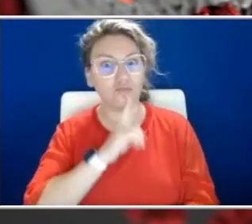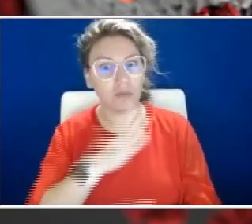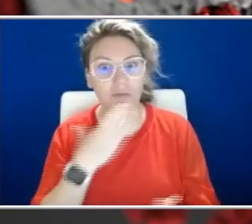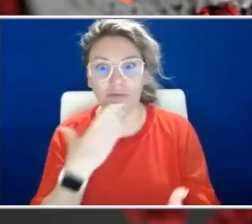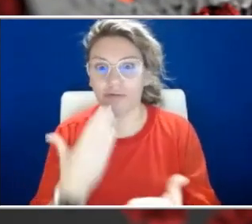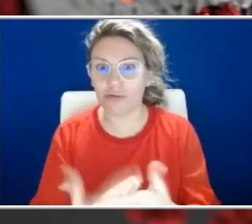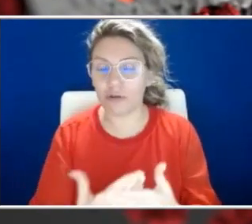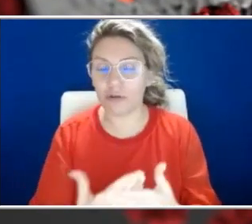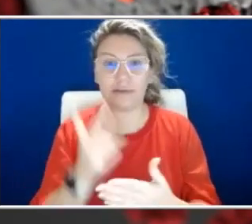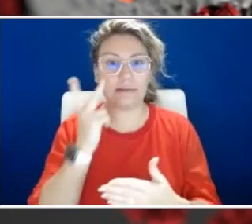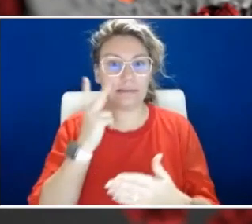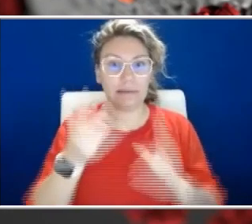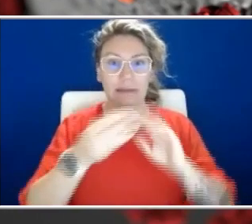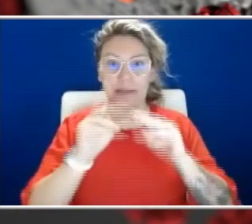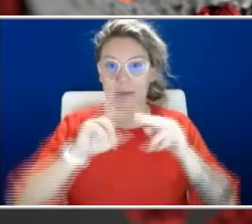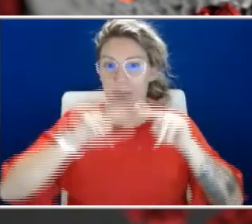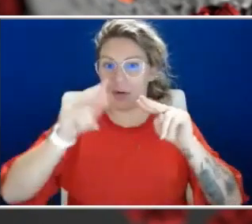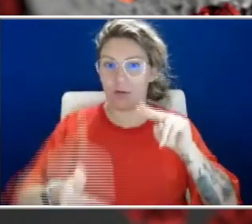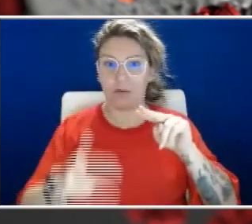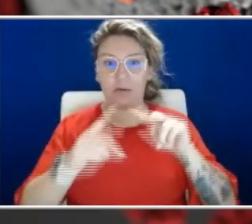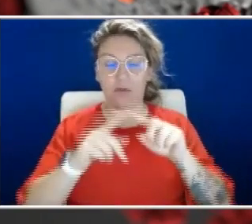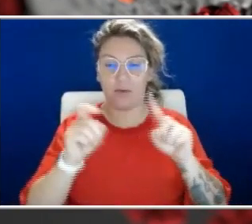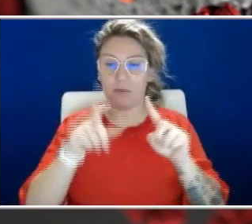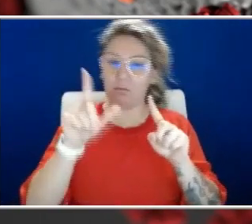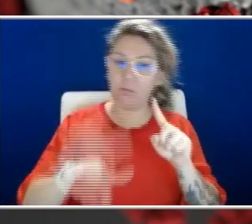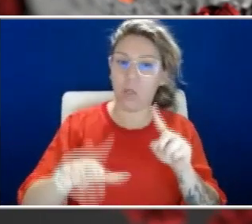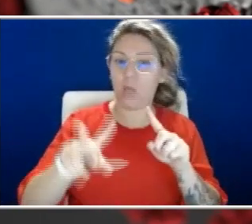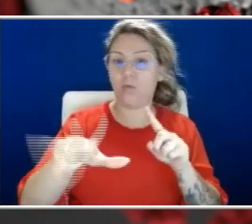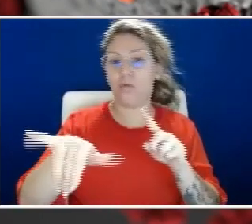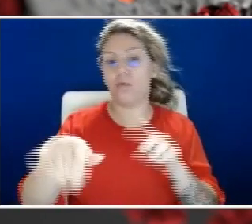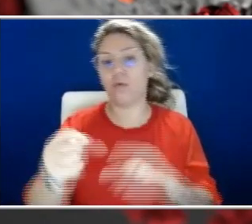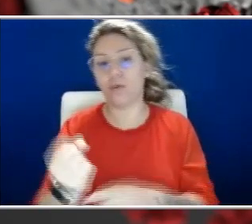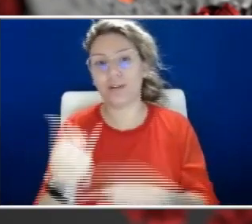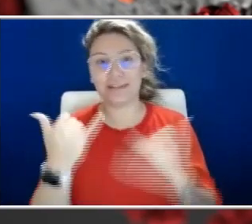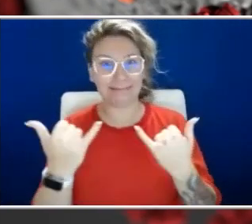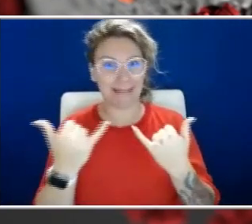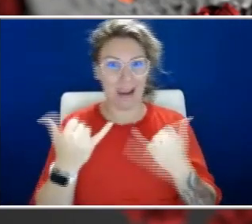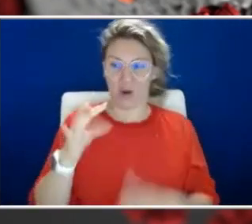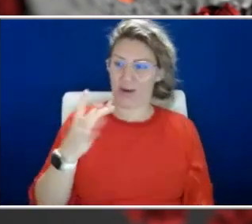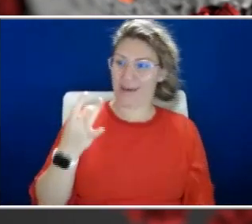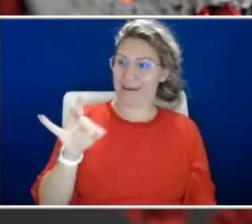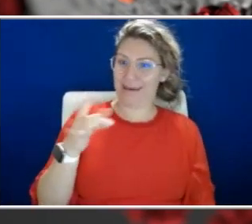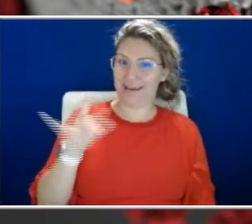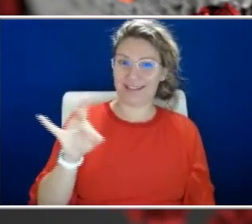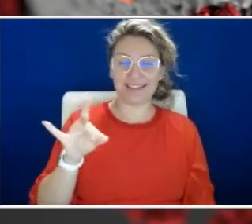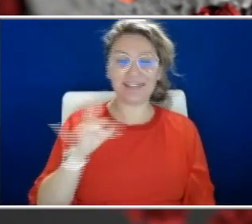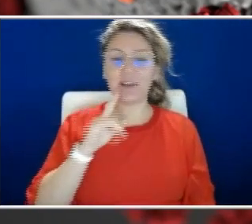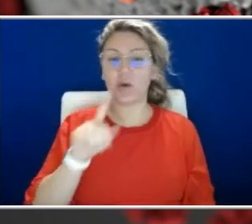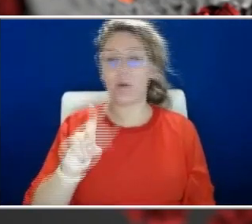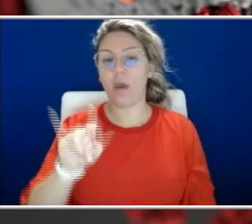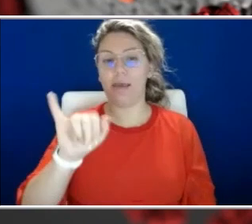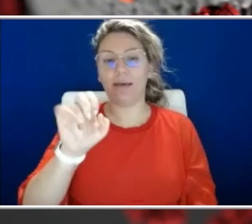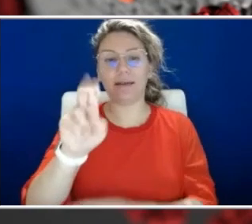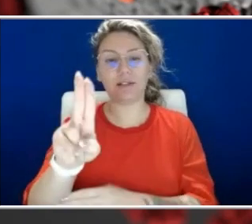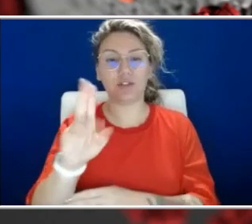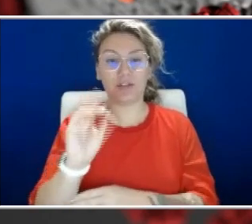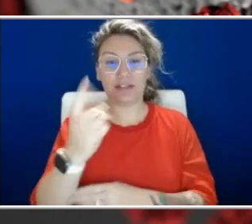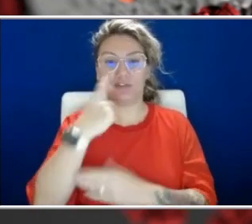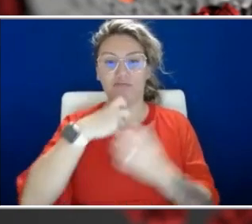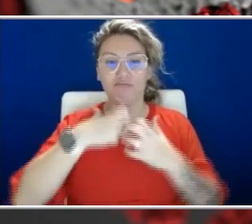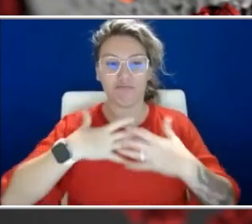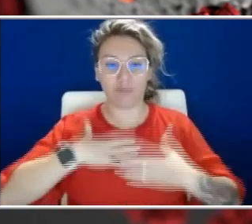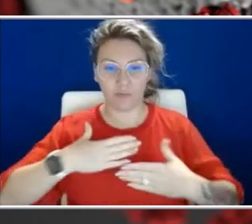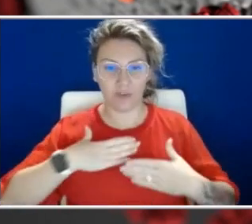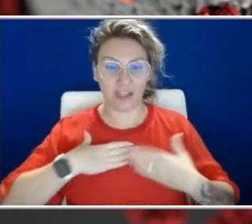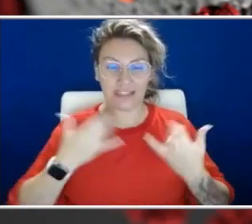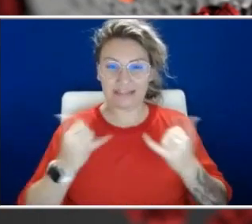number drop from the low 30s down to 18 now in the last week or so. 1 in the ICU, 0 on the ventilator, still 19 in that recovery period